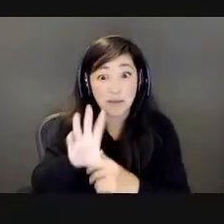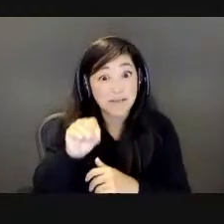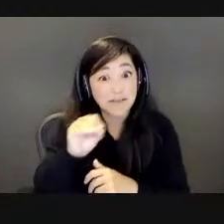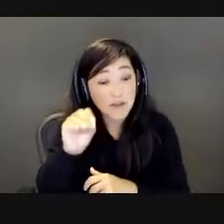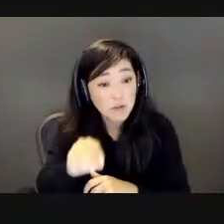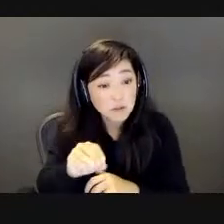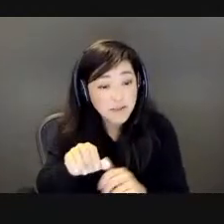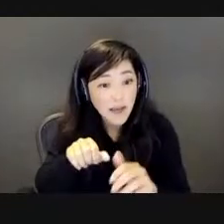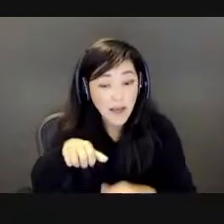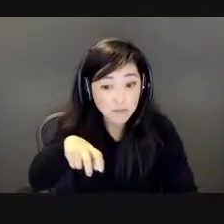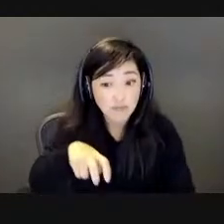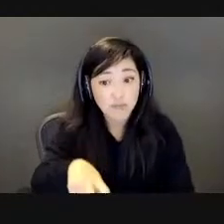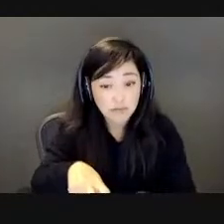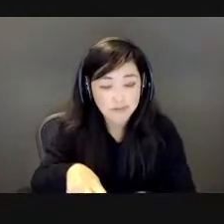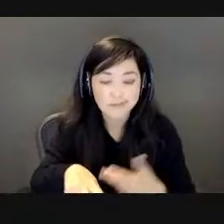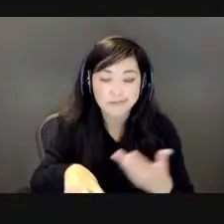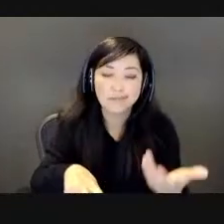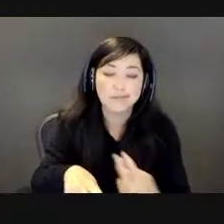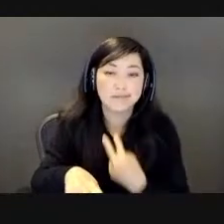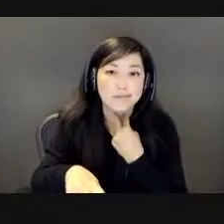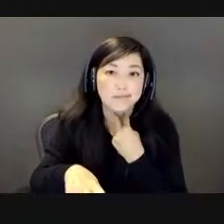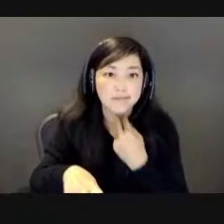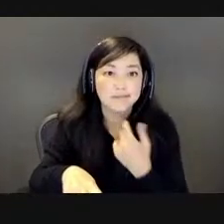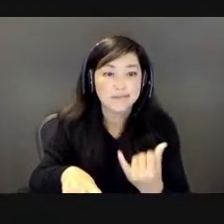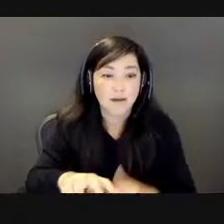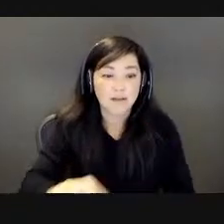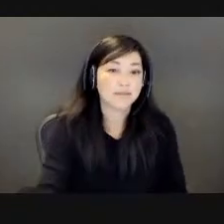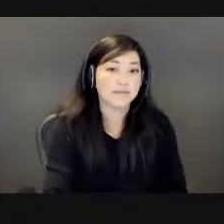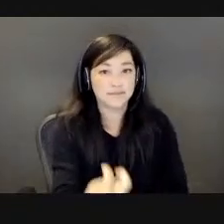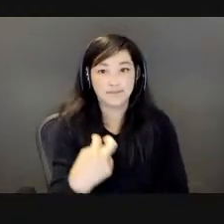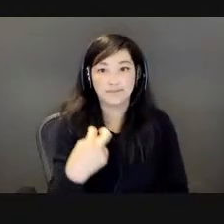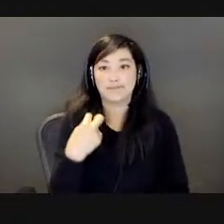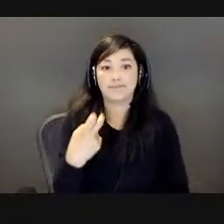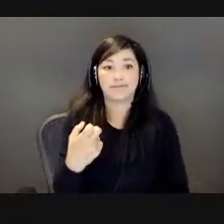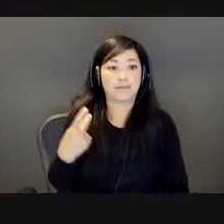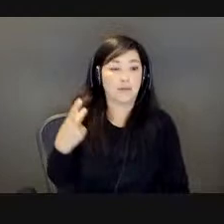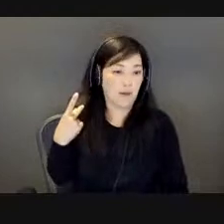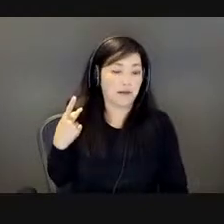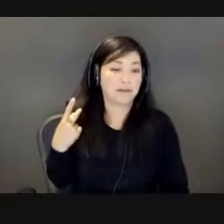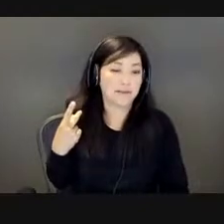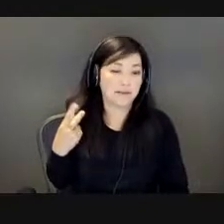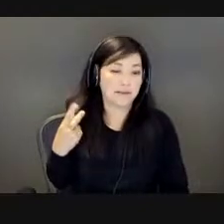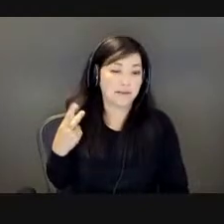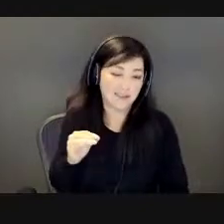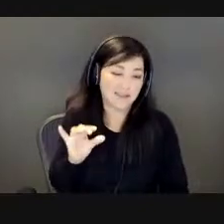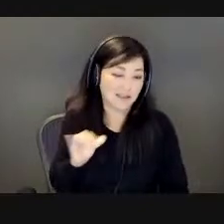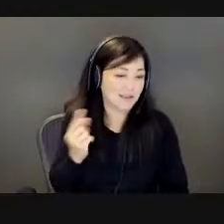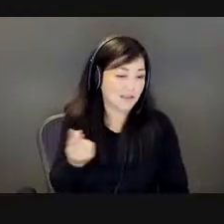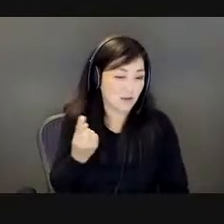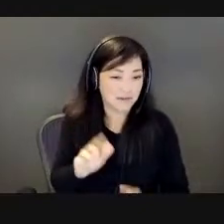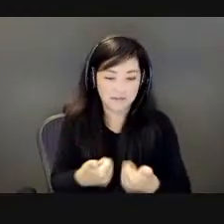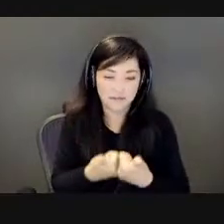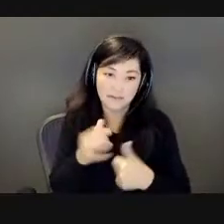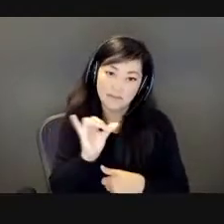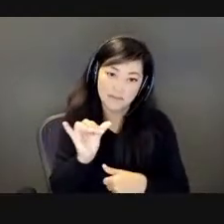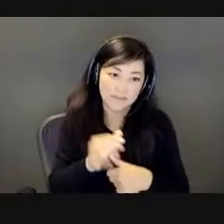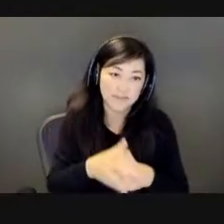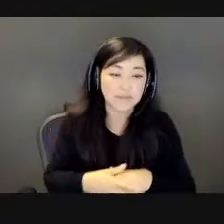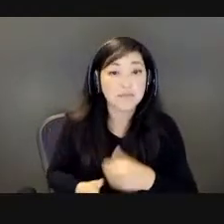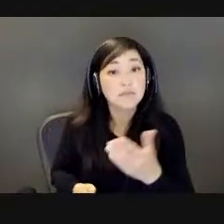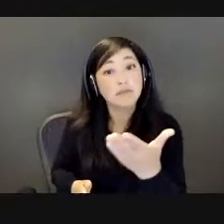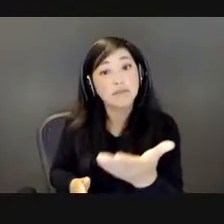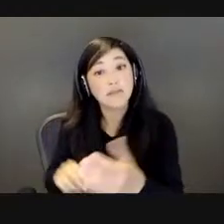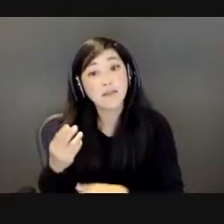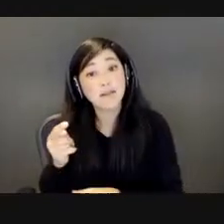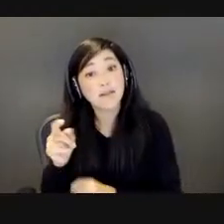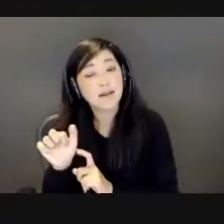accessible. And it's like, all right, let's turn around and go back the other direction. And so that's a bit of the challenge there. Mm-hmm. And what about you,